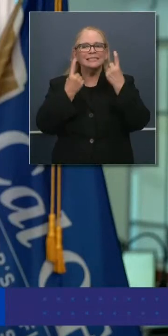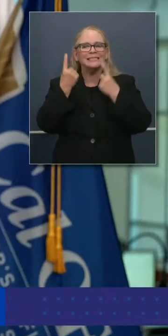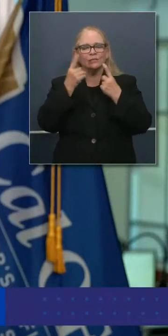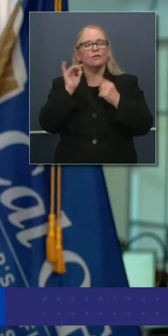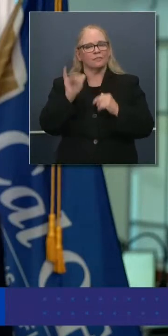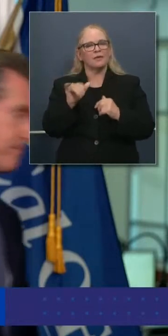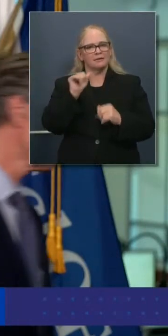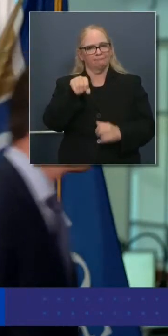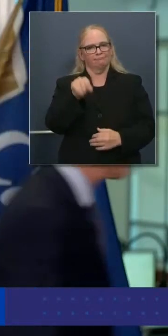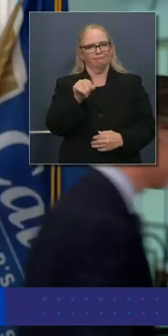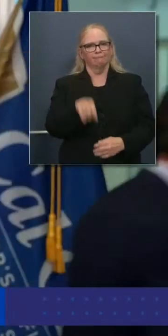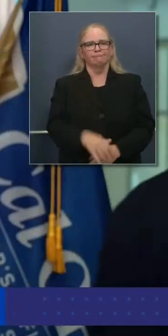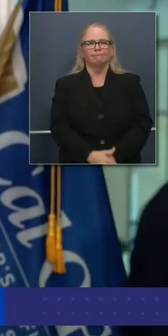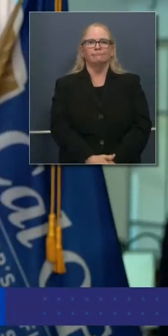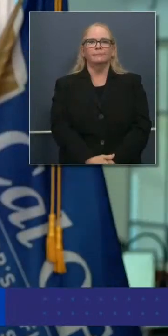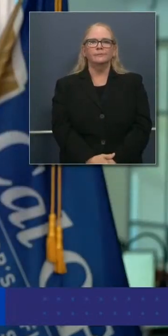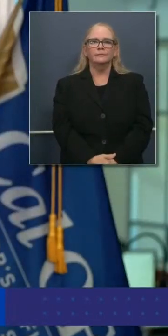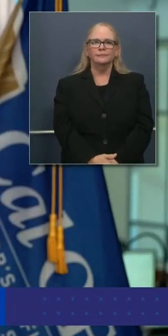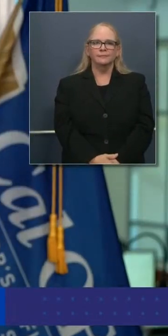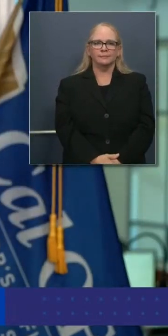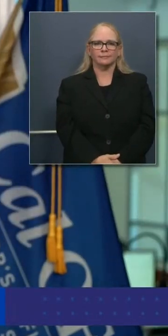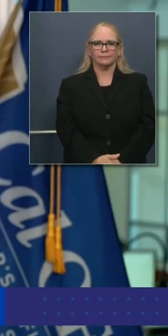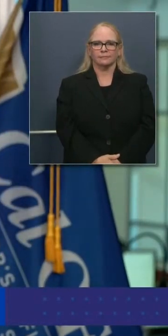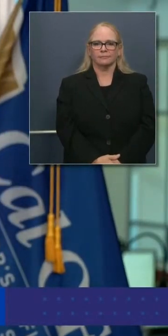waiver strategy.